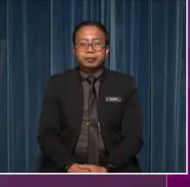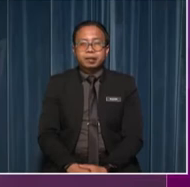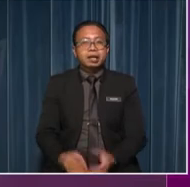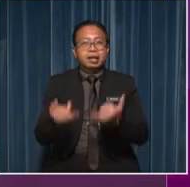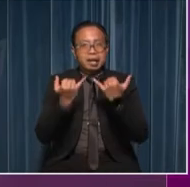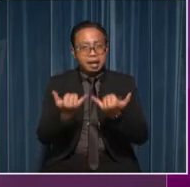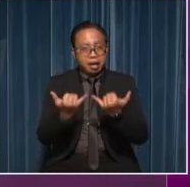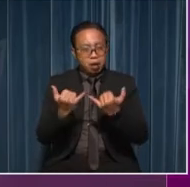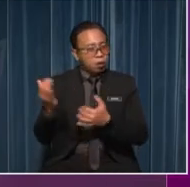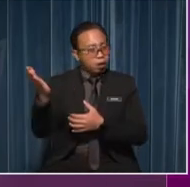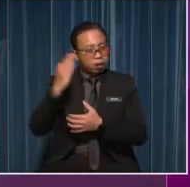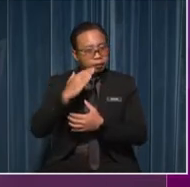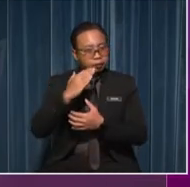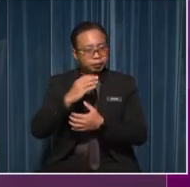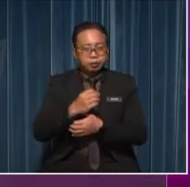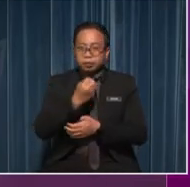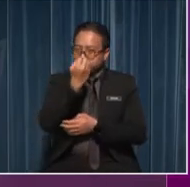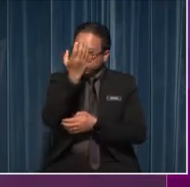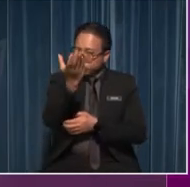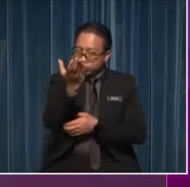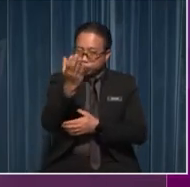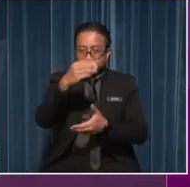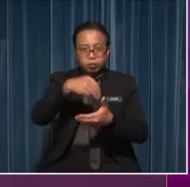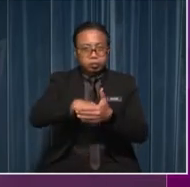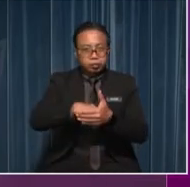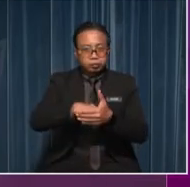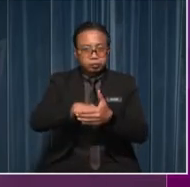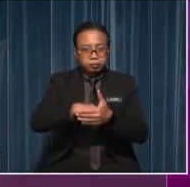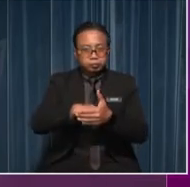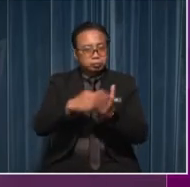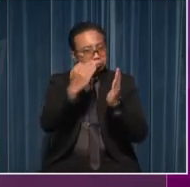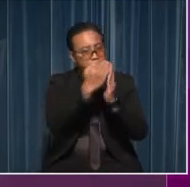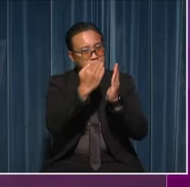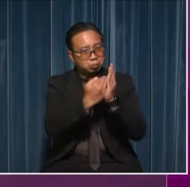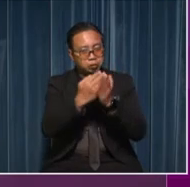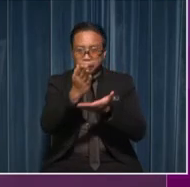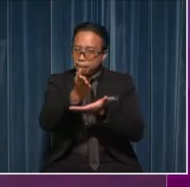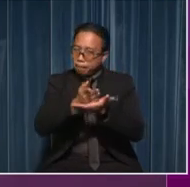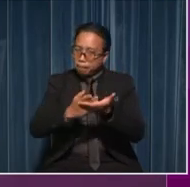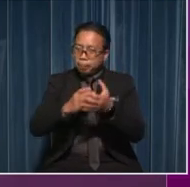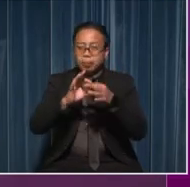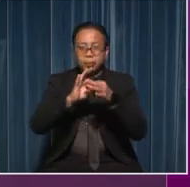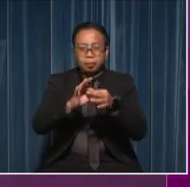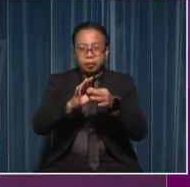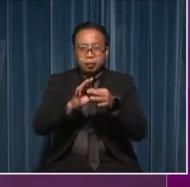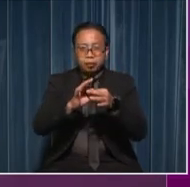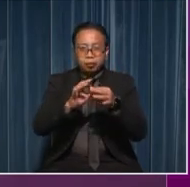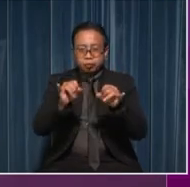Now, let me explain in more detail the parts of each type of